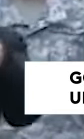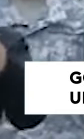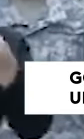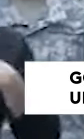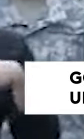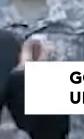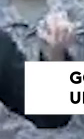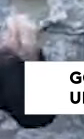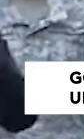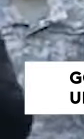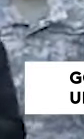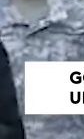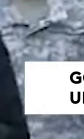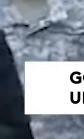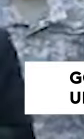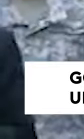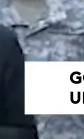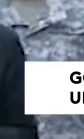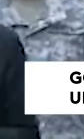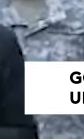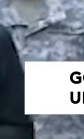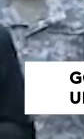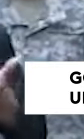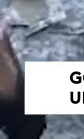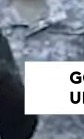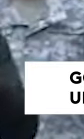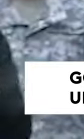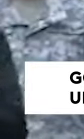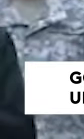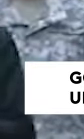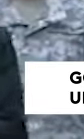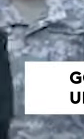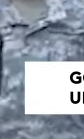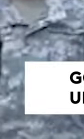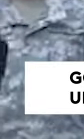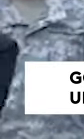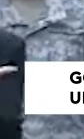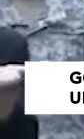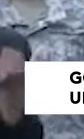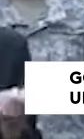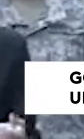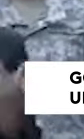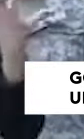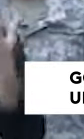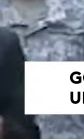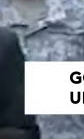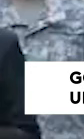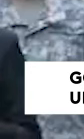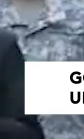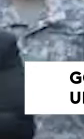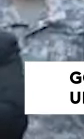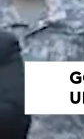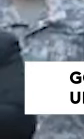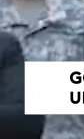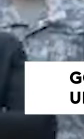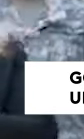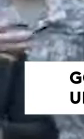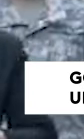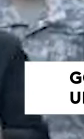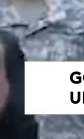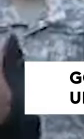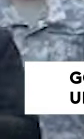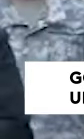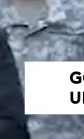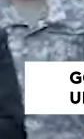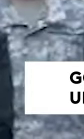One thing that we noticed as we were surveying the area, the traffic signals are definitely out of power here in this area. We have generators